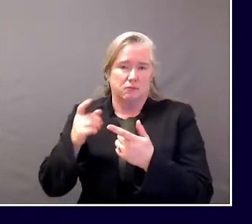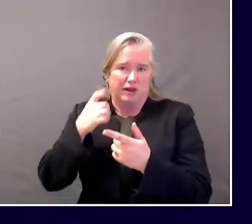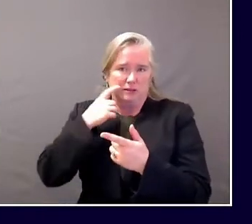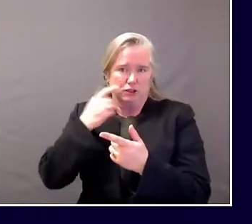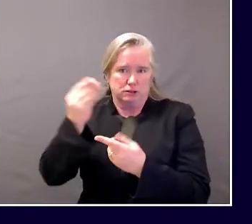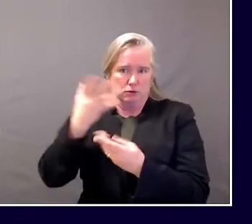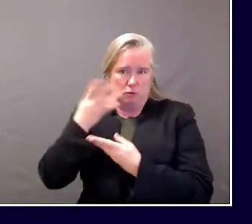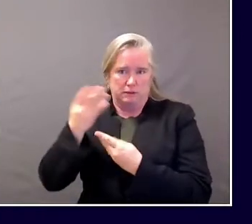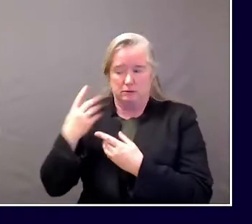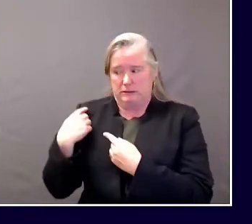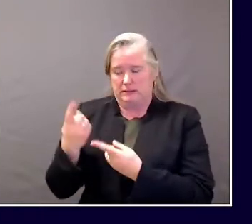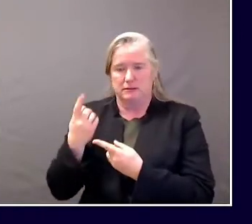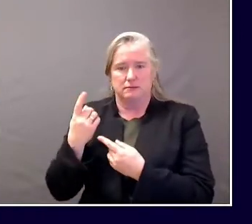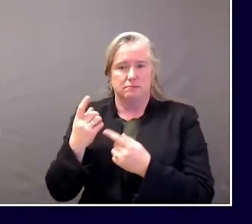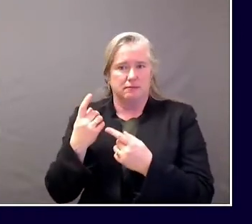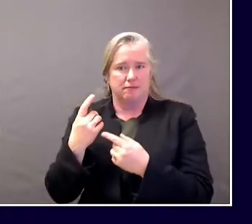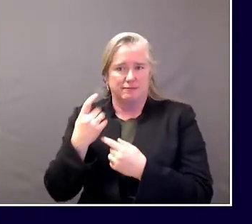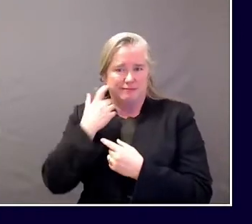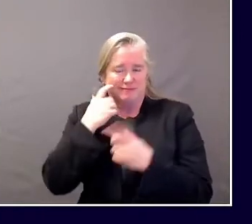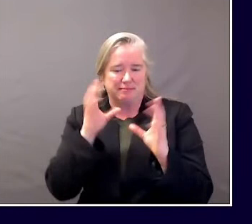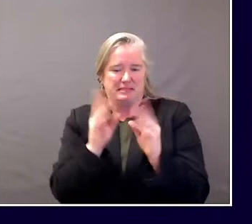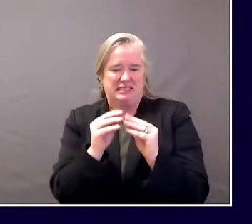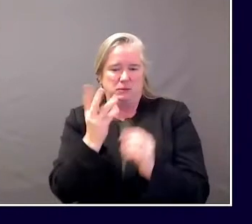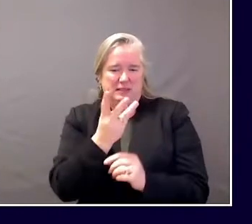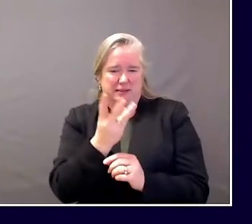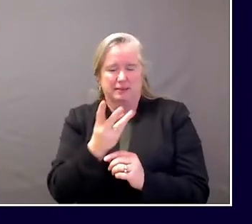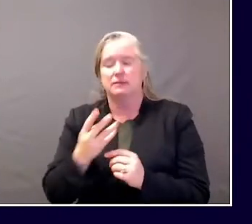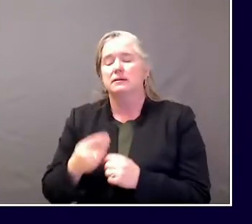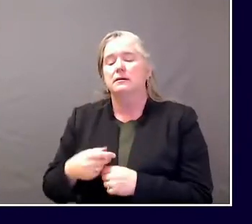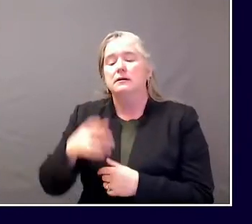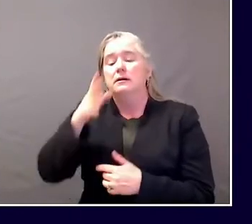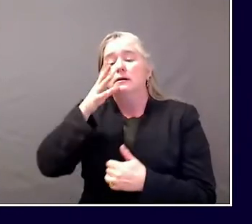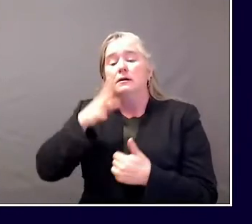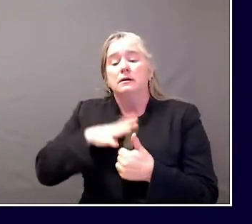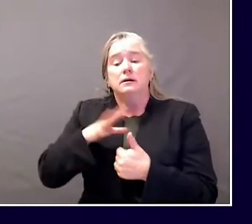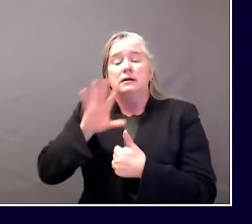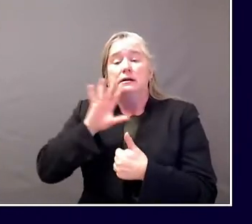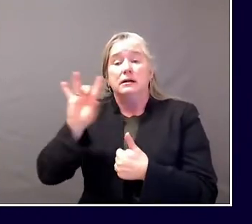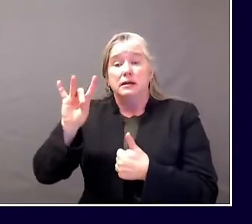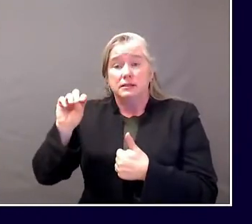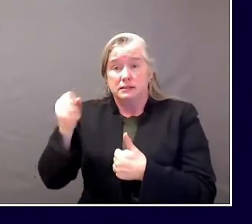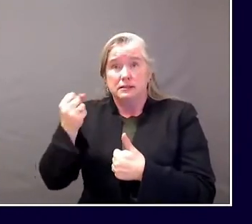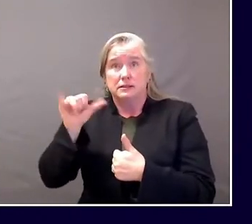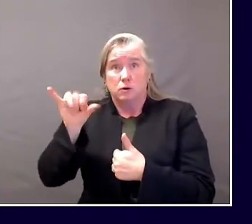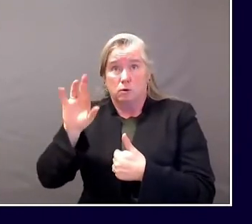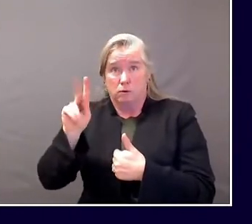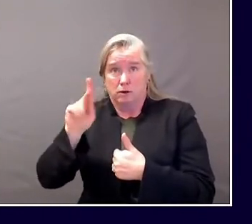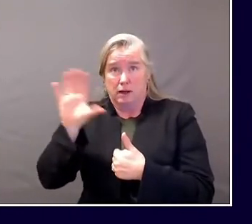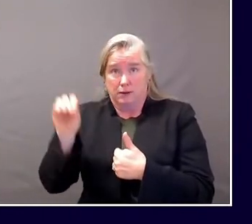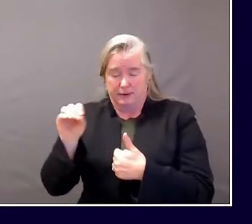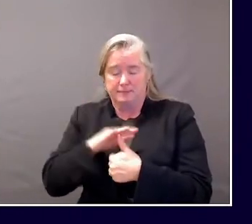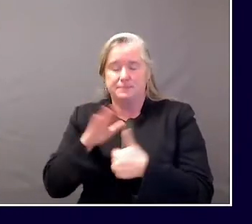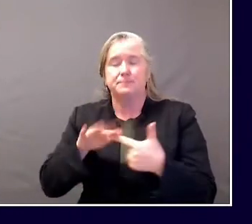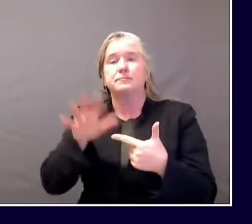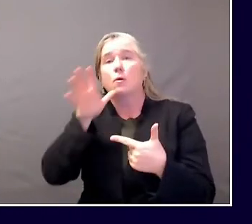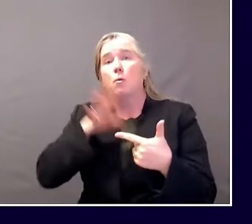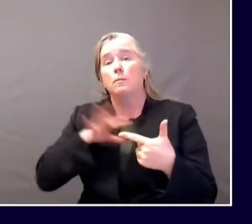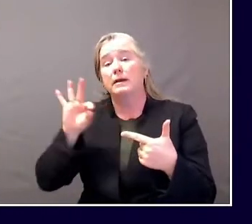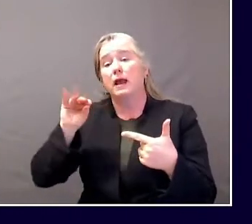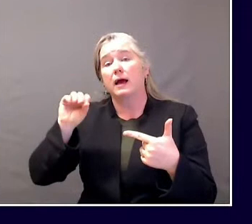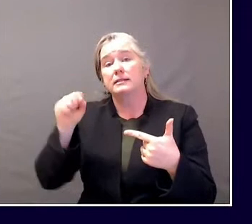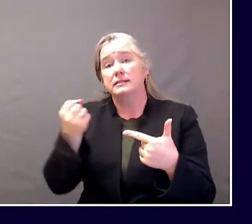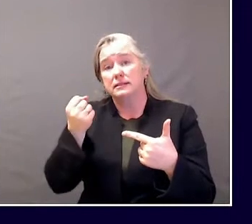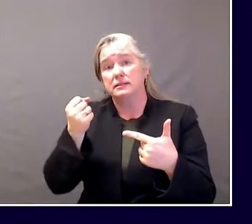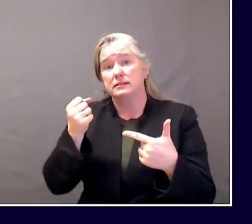we spoke. Those deaths are a woman in her 80s from York County, a woman in her